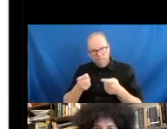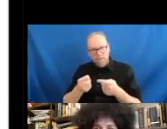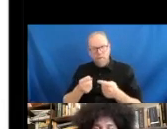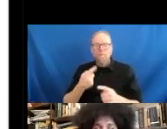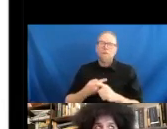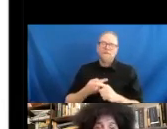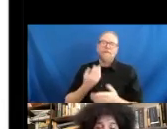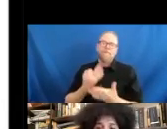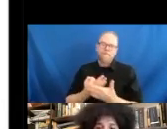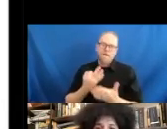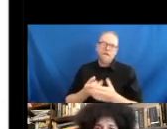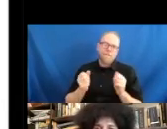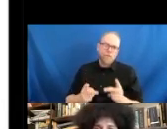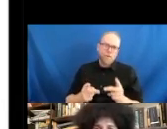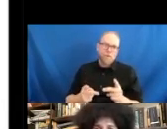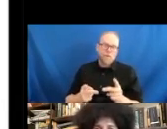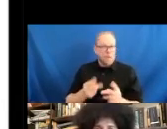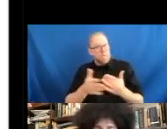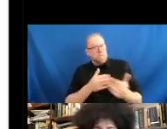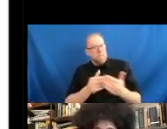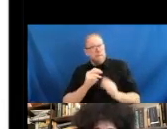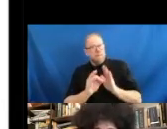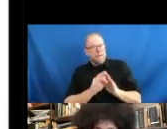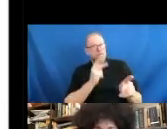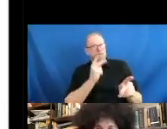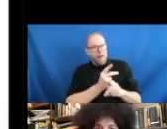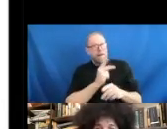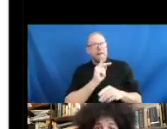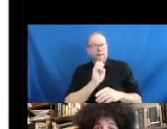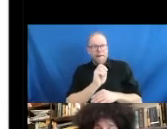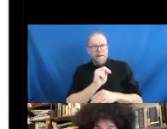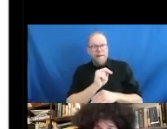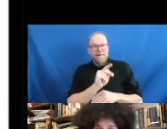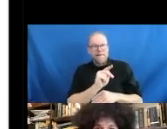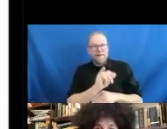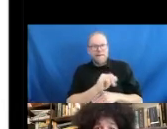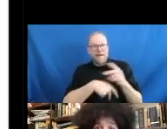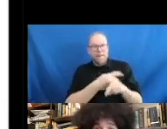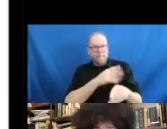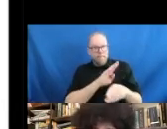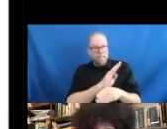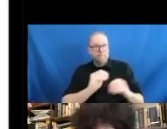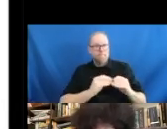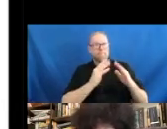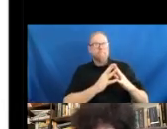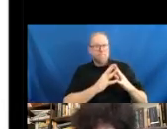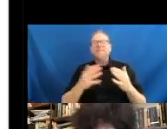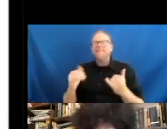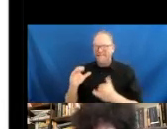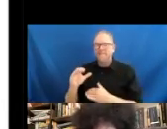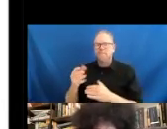opportunities. So even if this entity type isn't the right fit, many cooperatives still incorporate